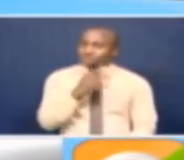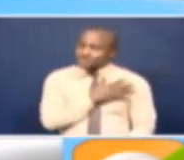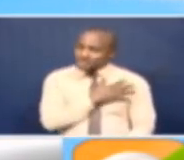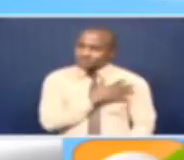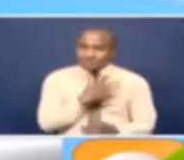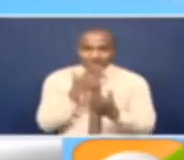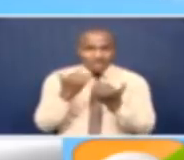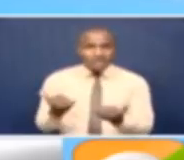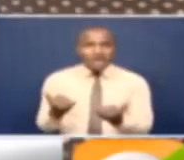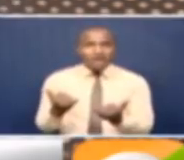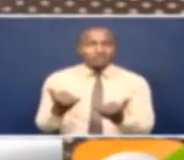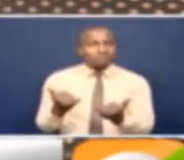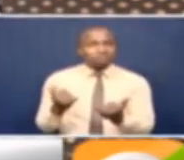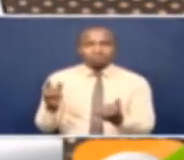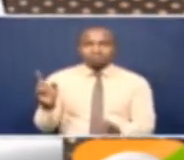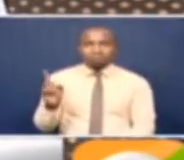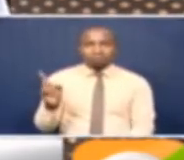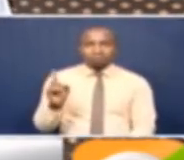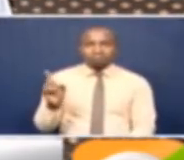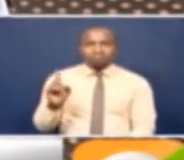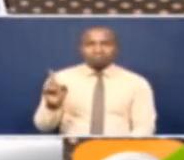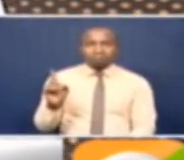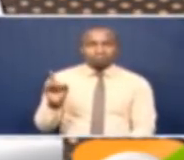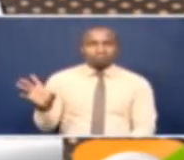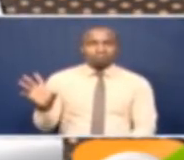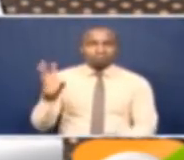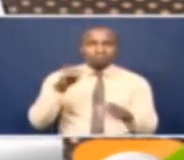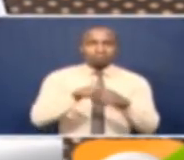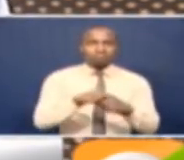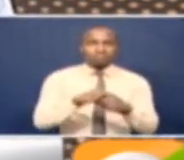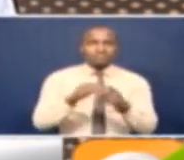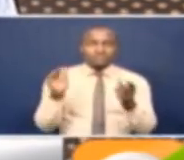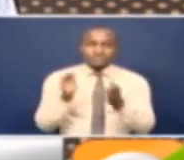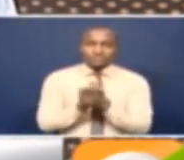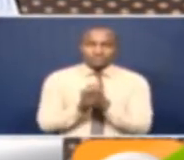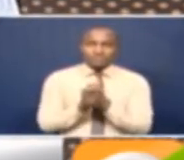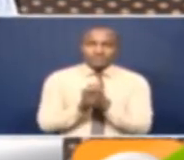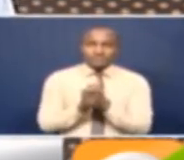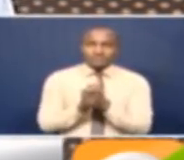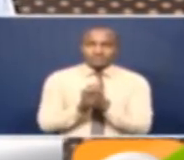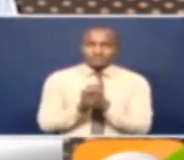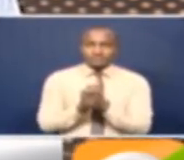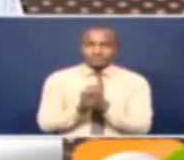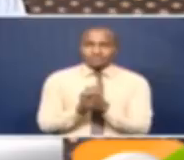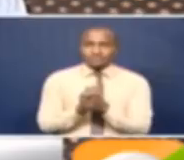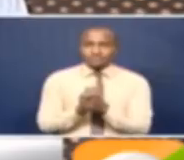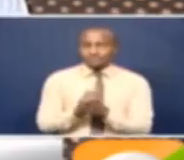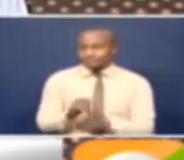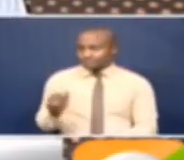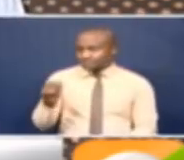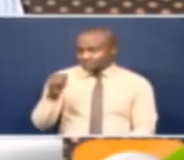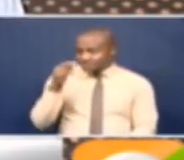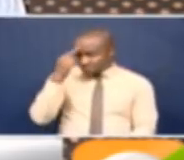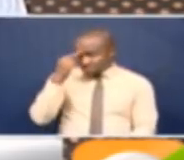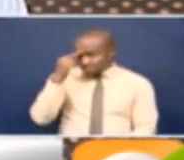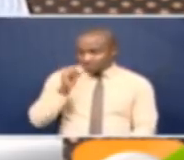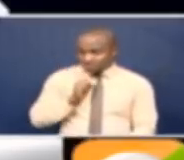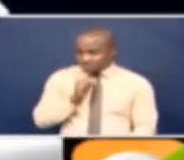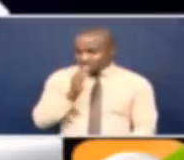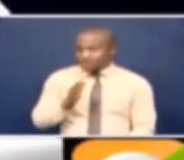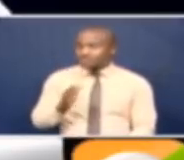he's solidly in Jubilee. My other guest, Narok Senator Ledama